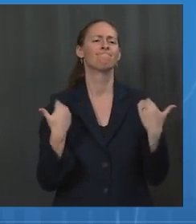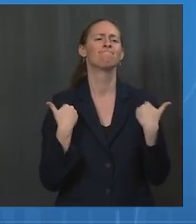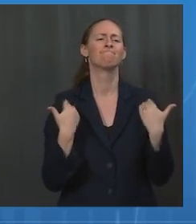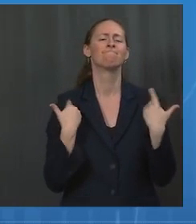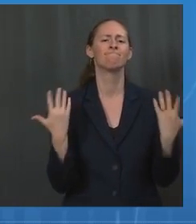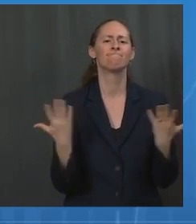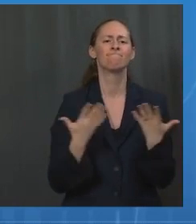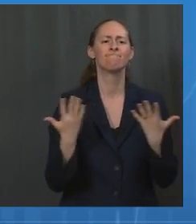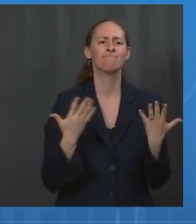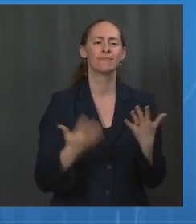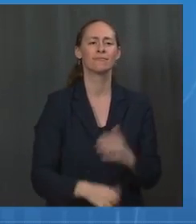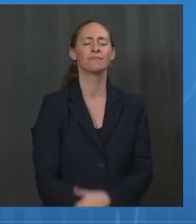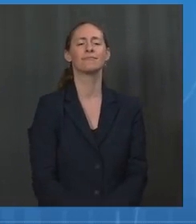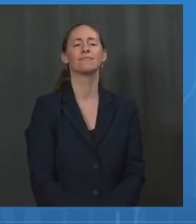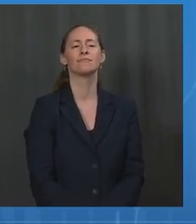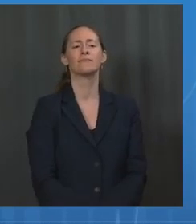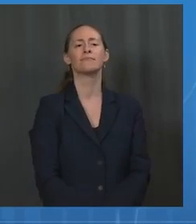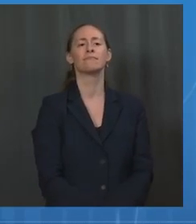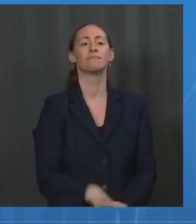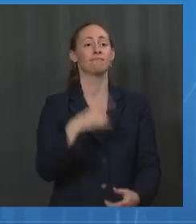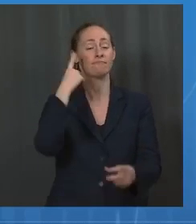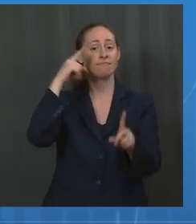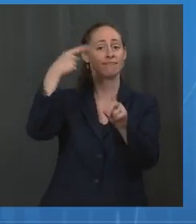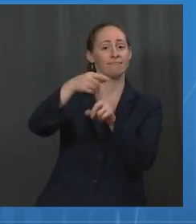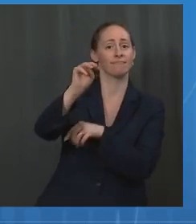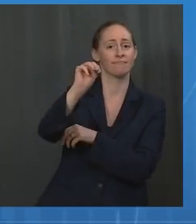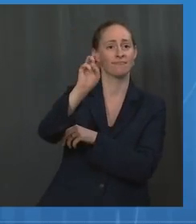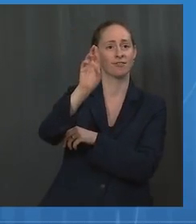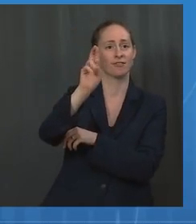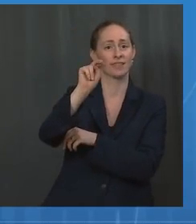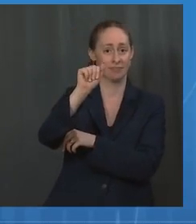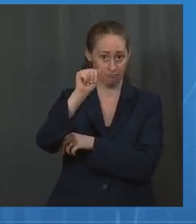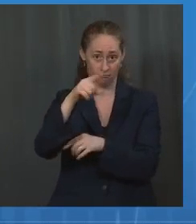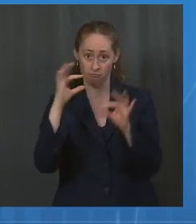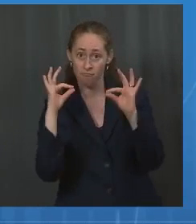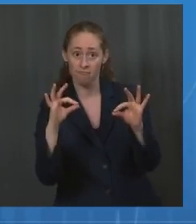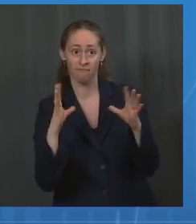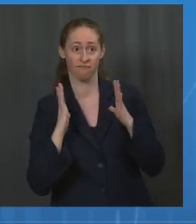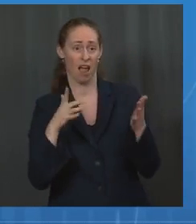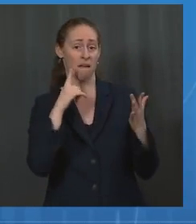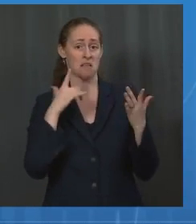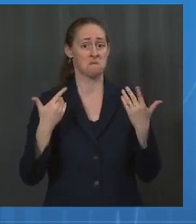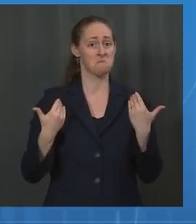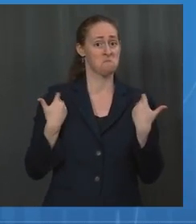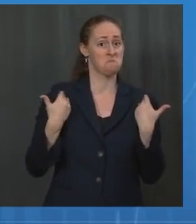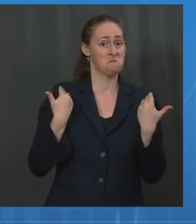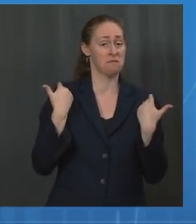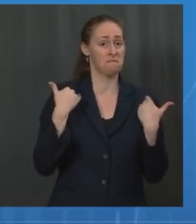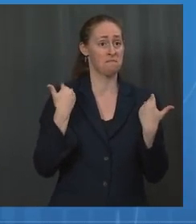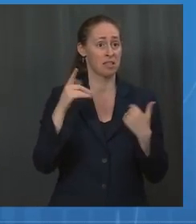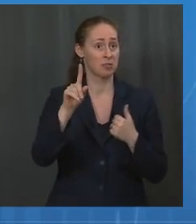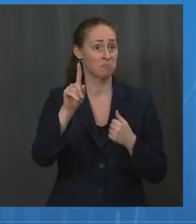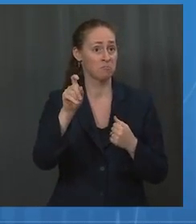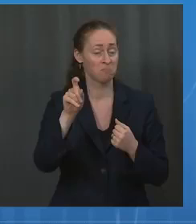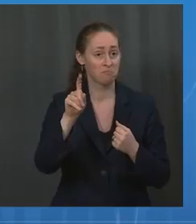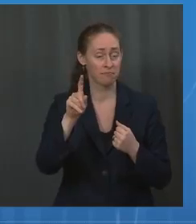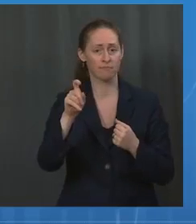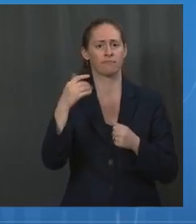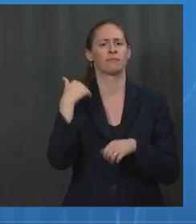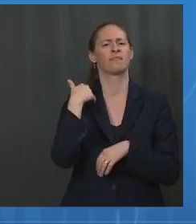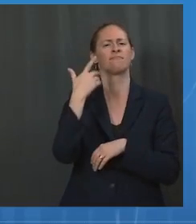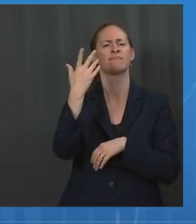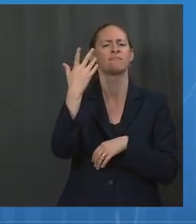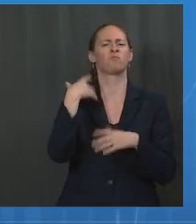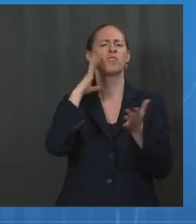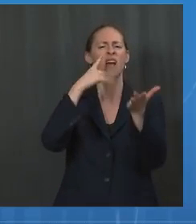the mRNA vaccines in adolescents. As you could see, these two New England Journal of Medicine papers, on